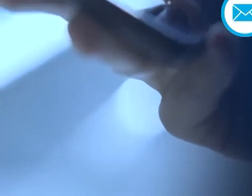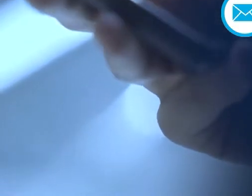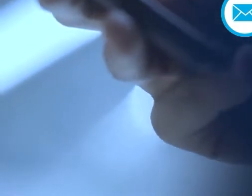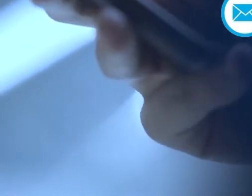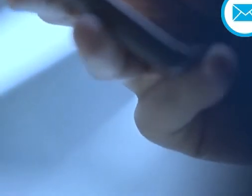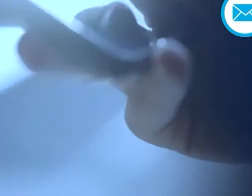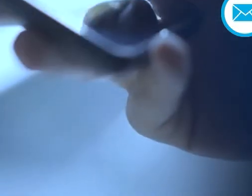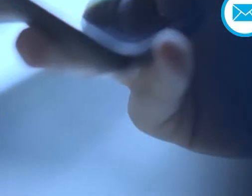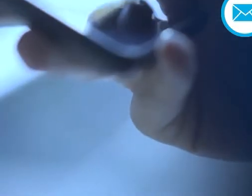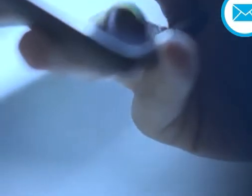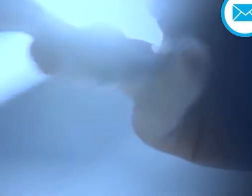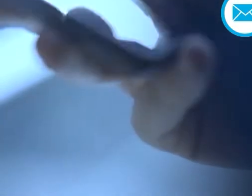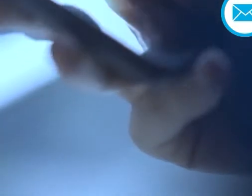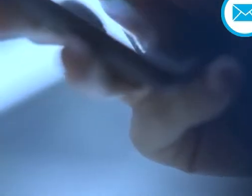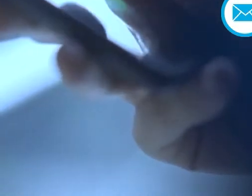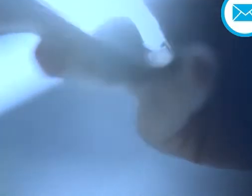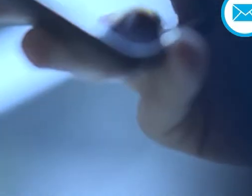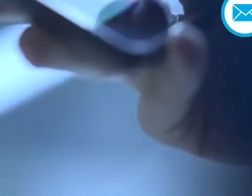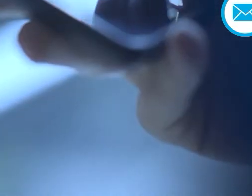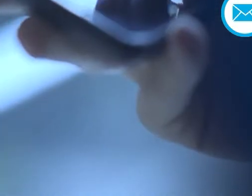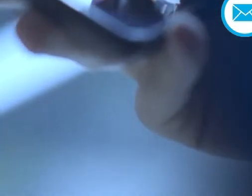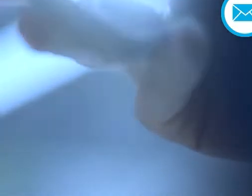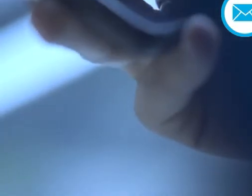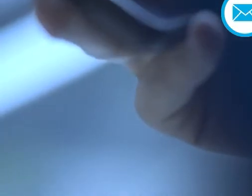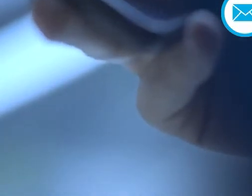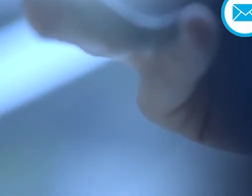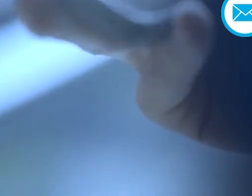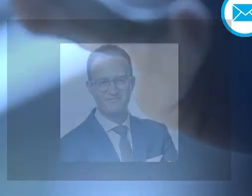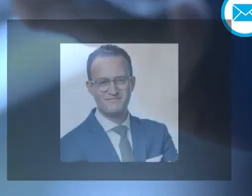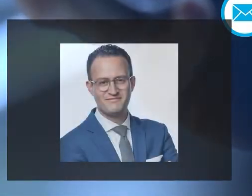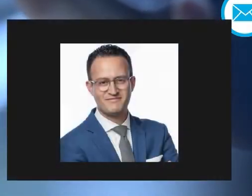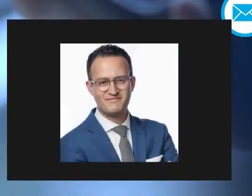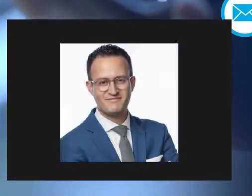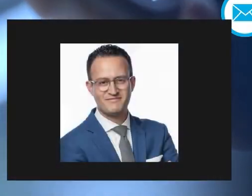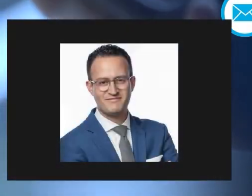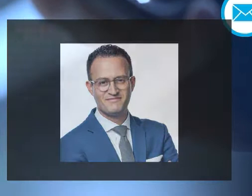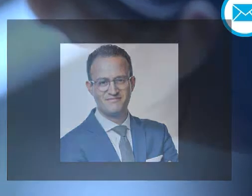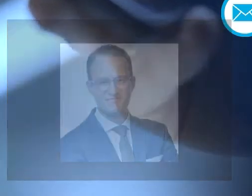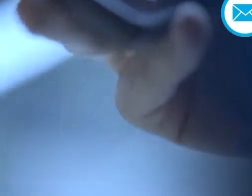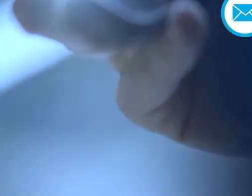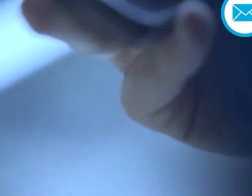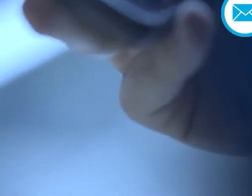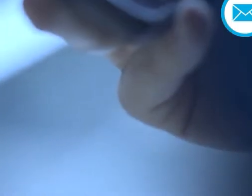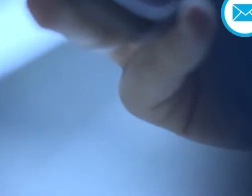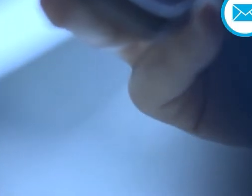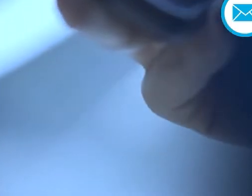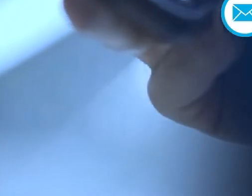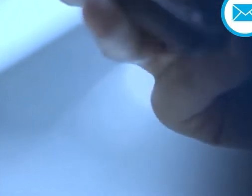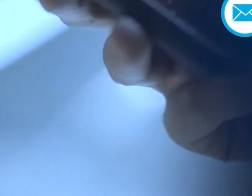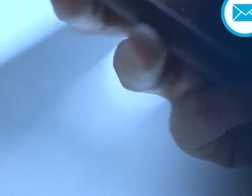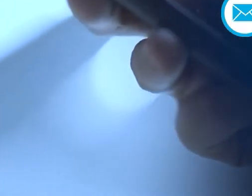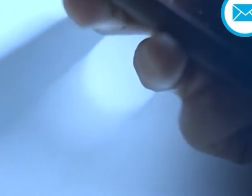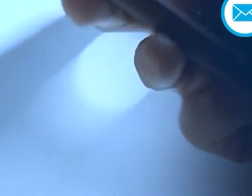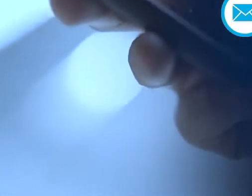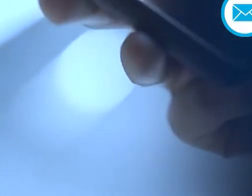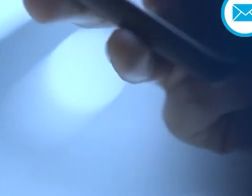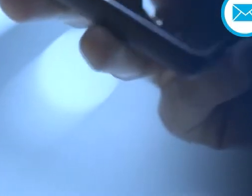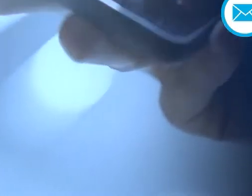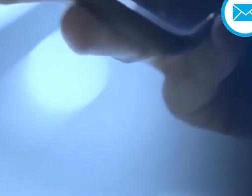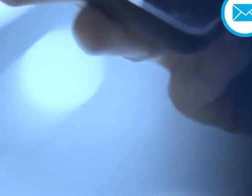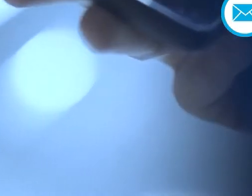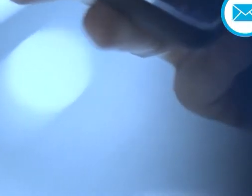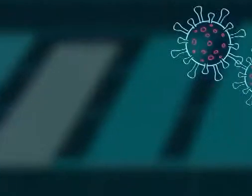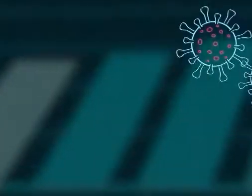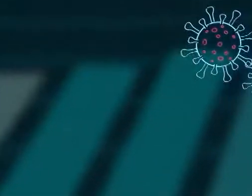to YouTube, Facebook, Twitter, and the Medical News Network. You can find links to all of those right there on your screen. Now, let's get to our COVID